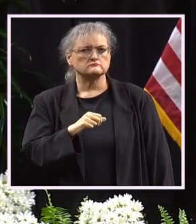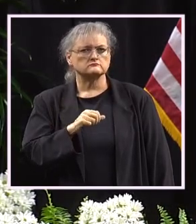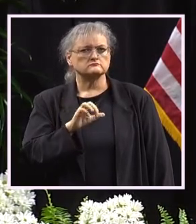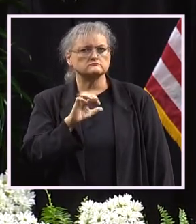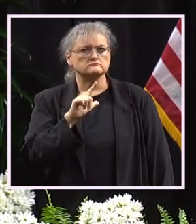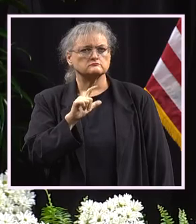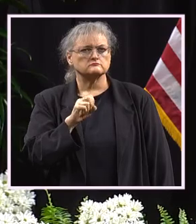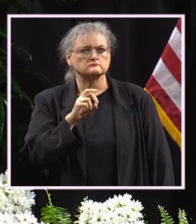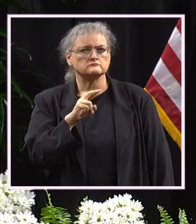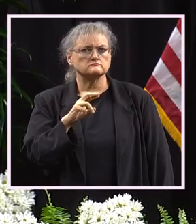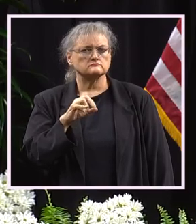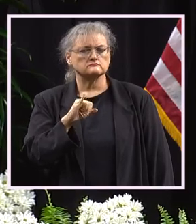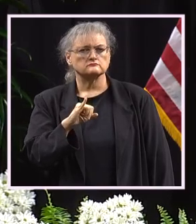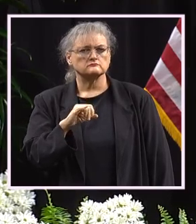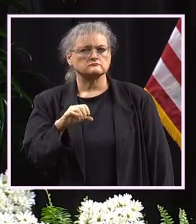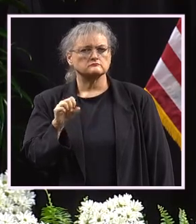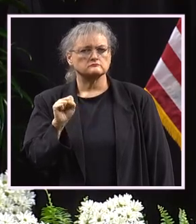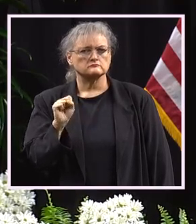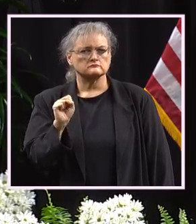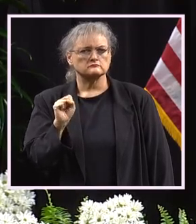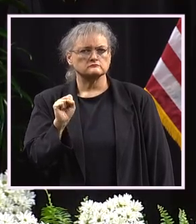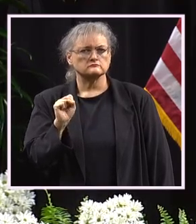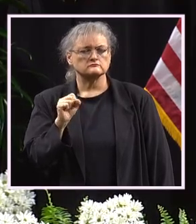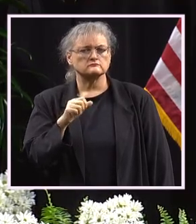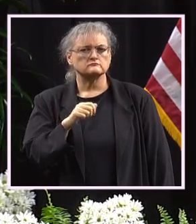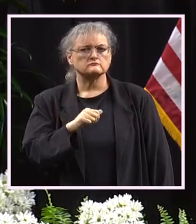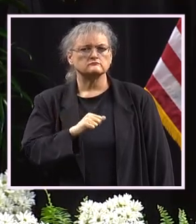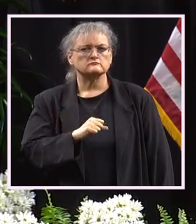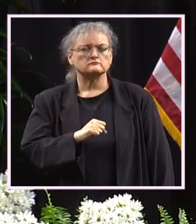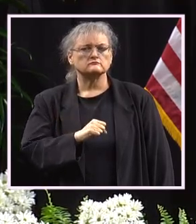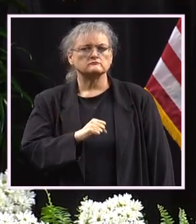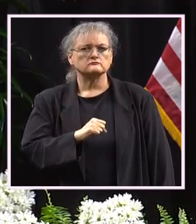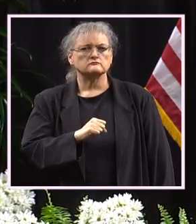Lori Michelle Seaman, Master of Science.